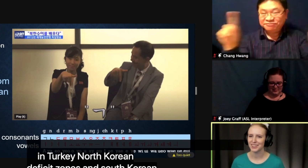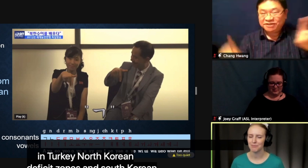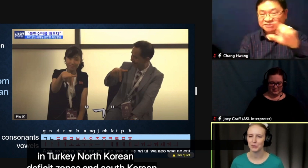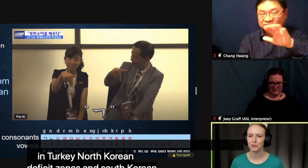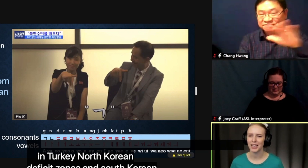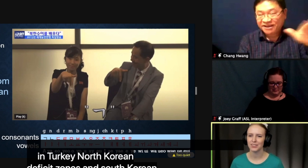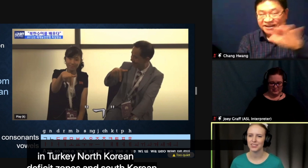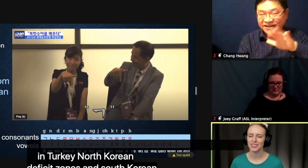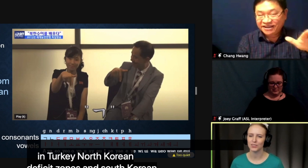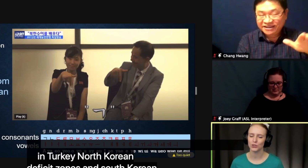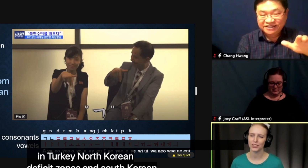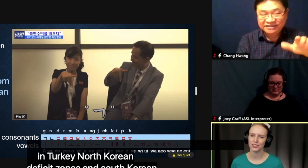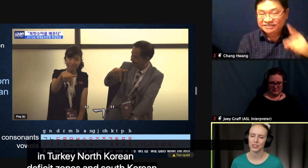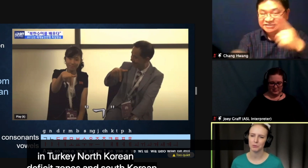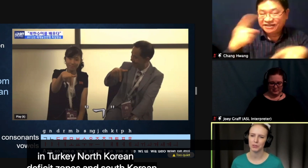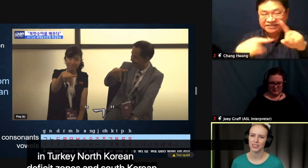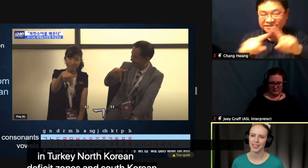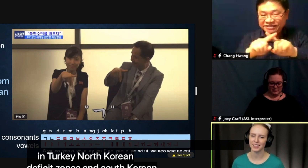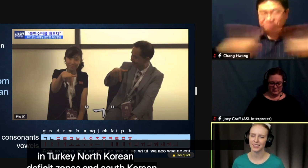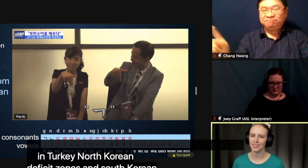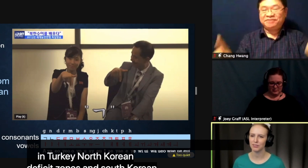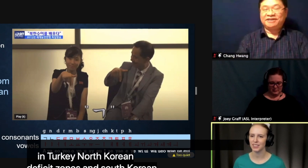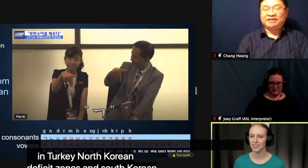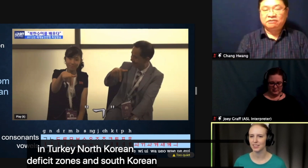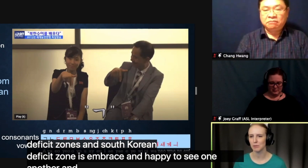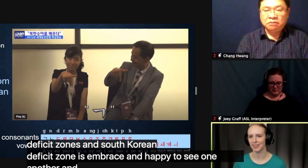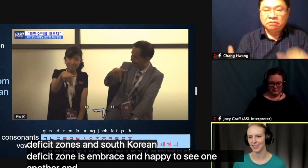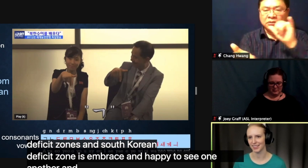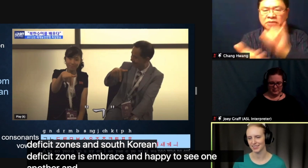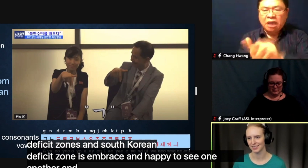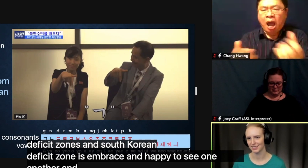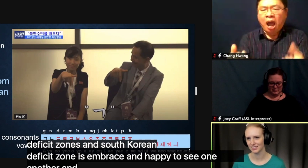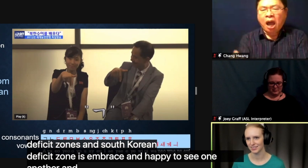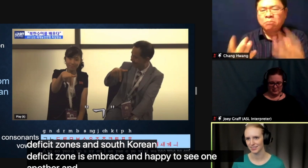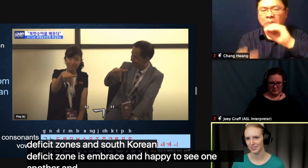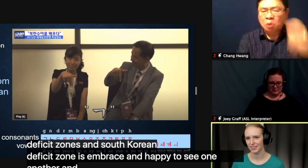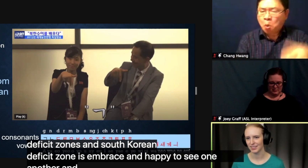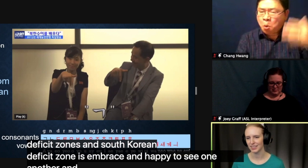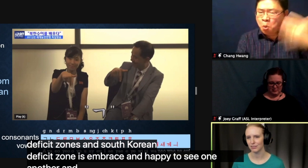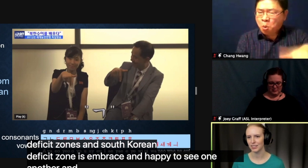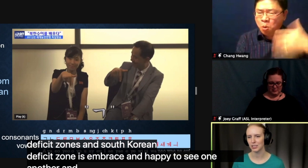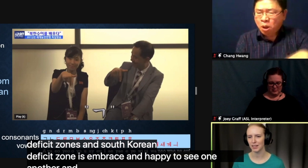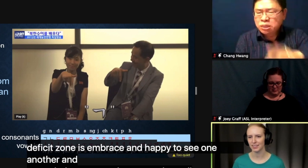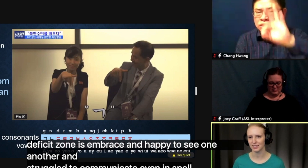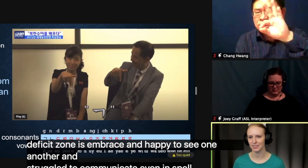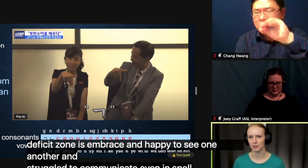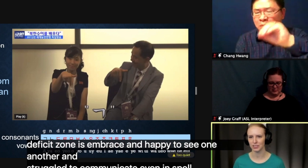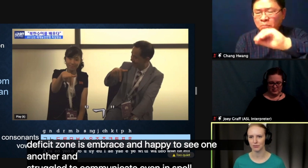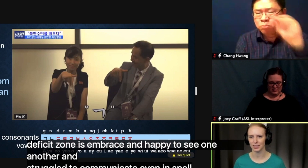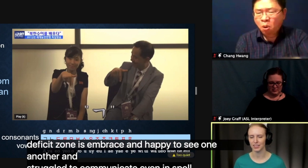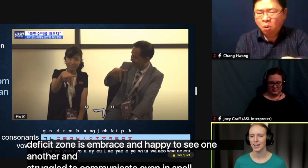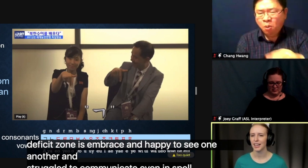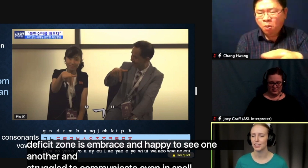happy to see one another, but found that they struggled to communicate, even in spelling. Even their